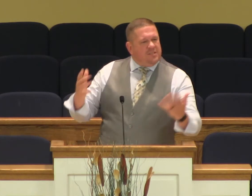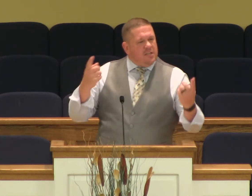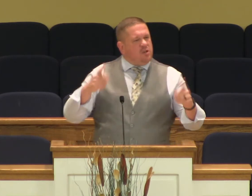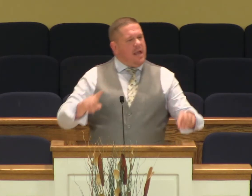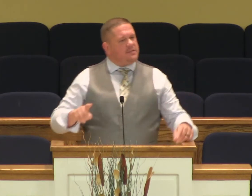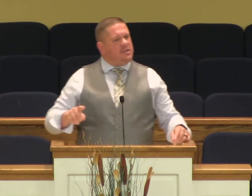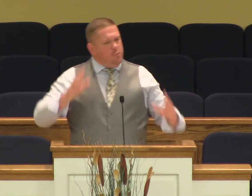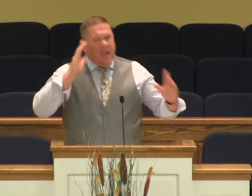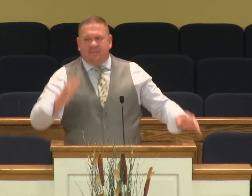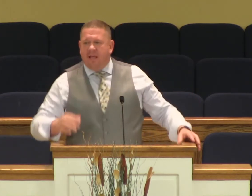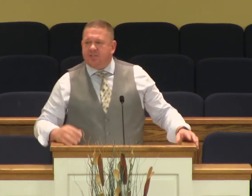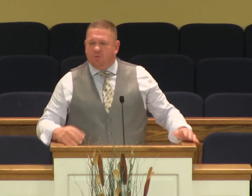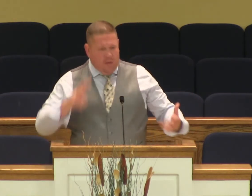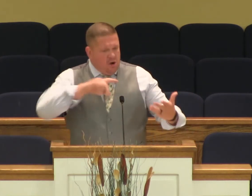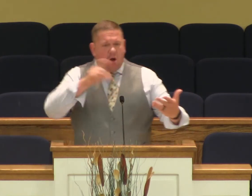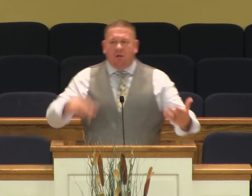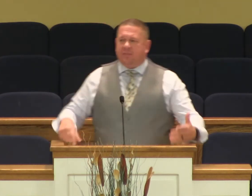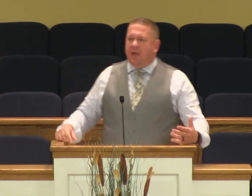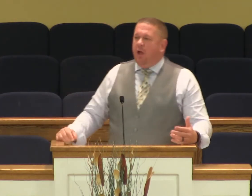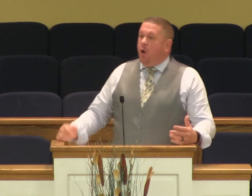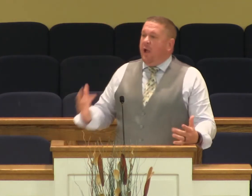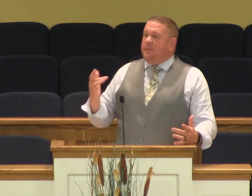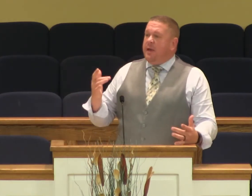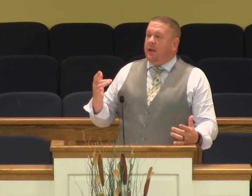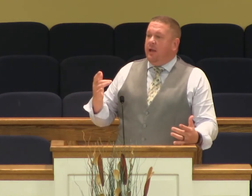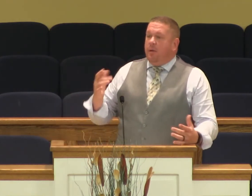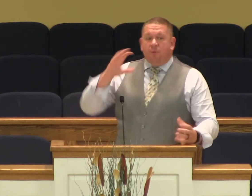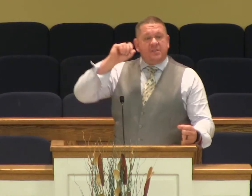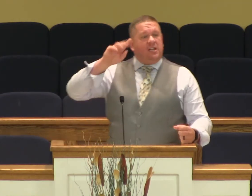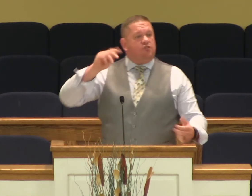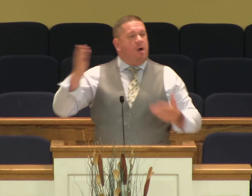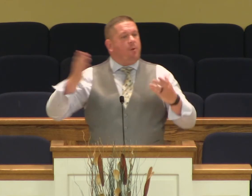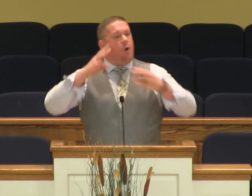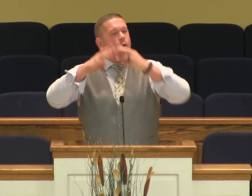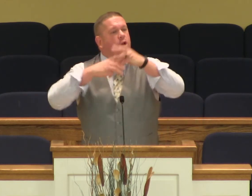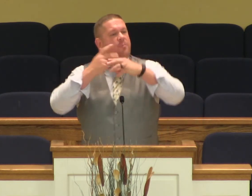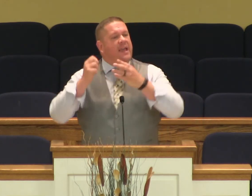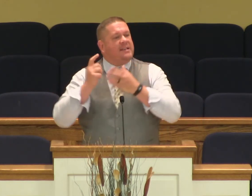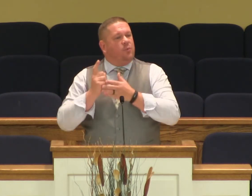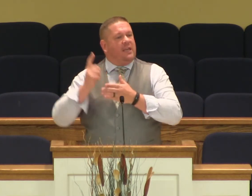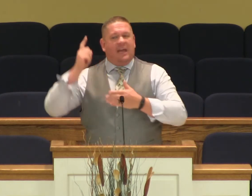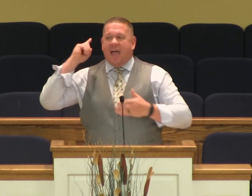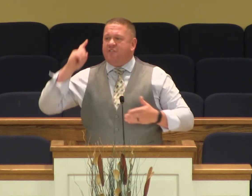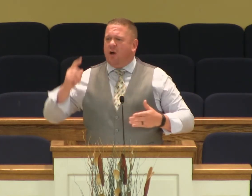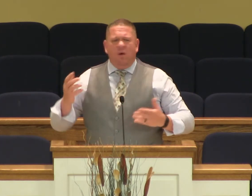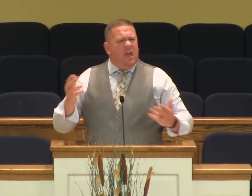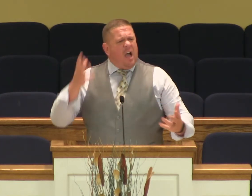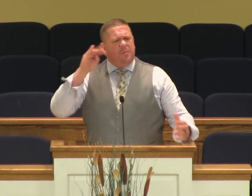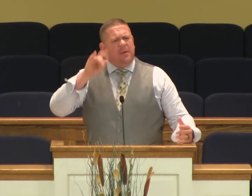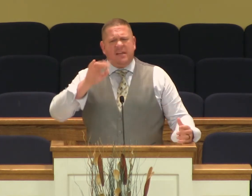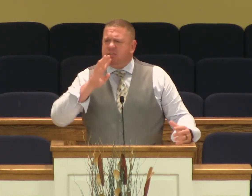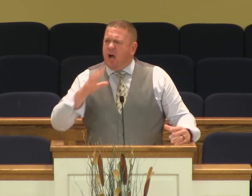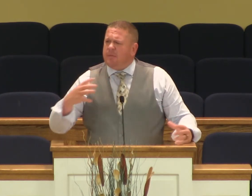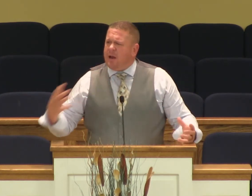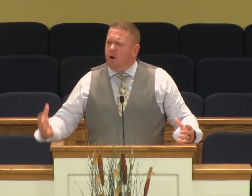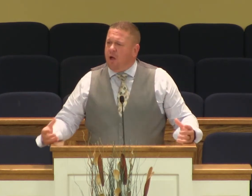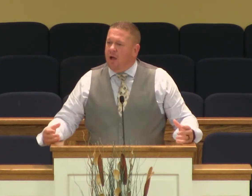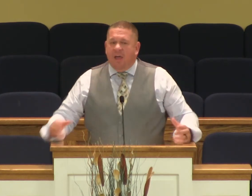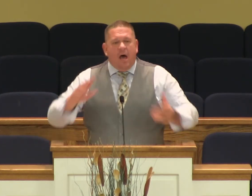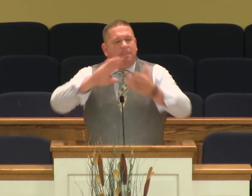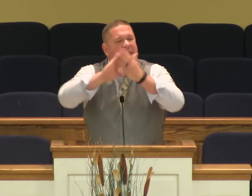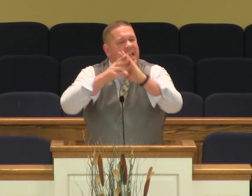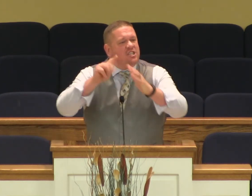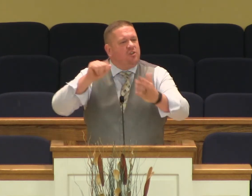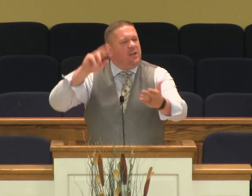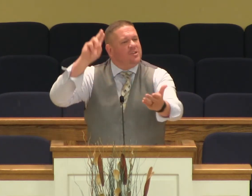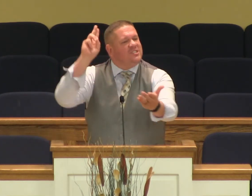All these things are an accident. You pay attention. Read an article like that. Wait a minute. President Trump brought world peace a week and a half ago. How come the media hasn't talked about a whole lot?